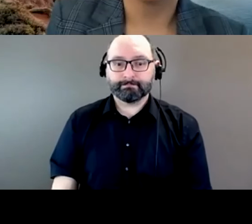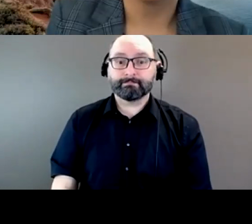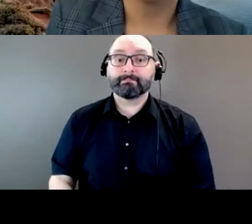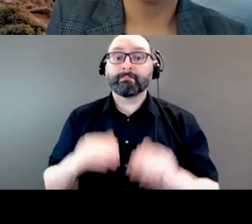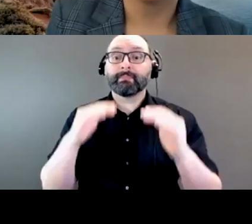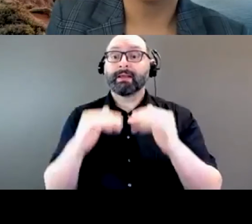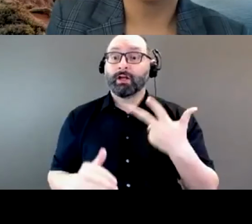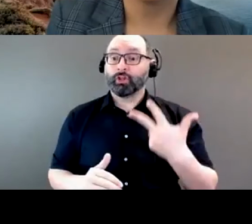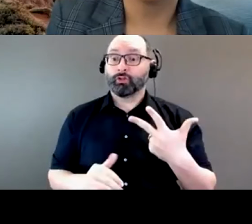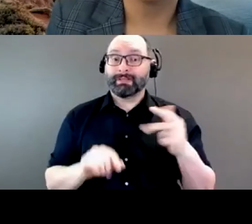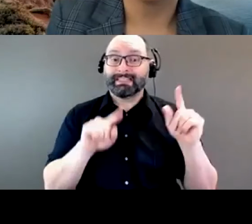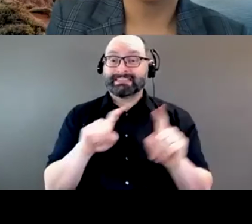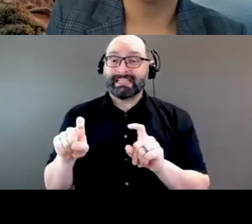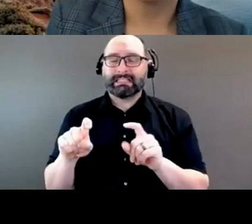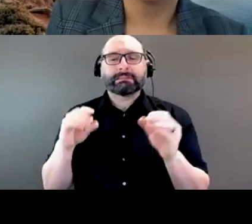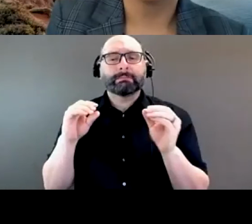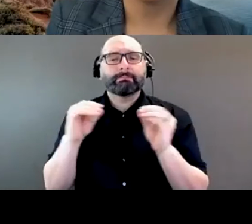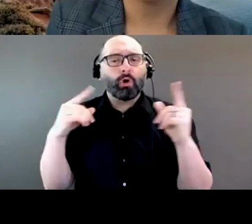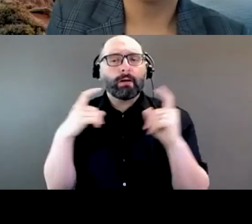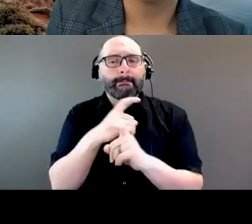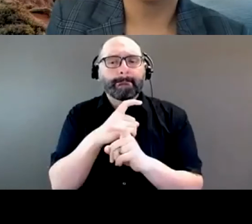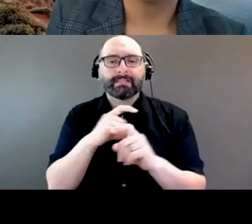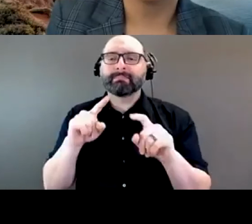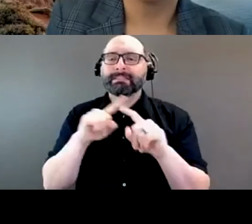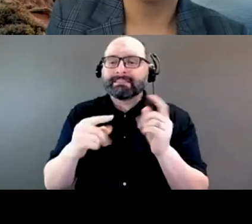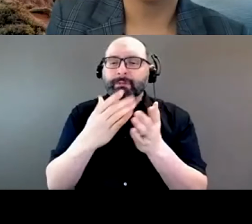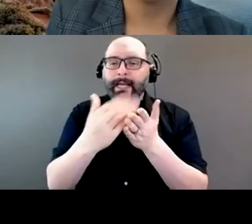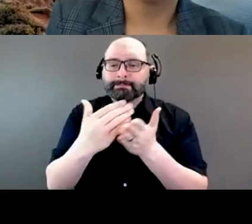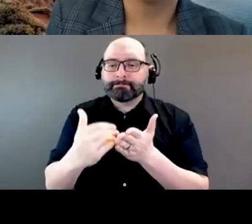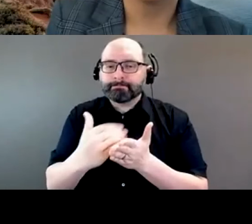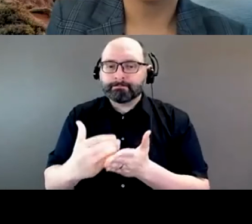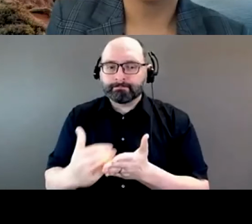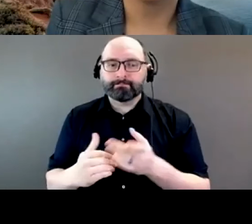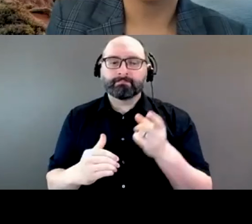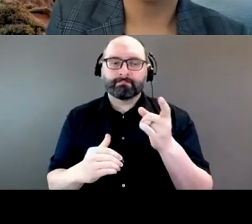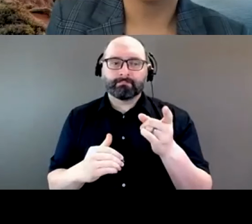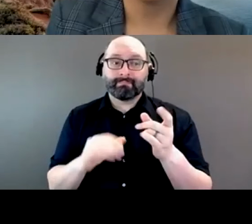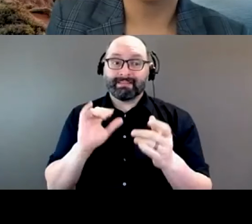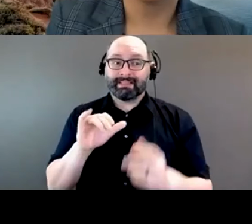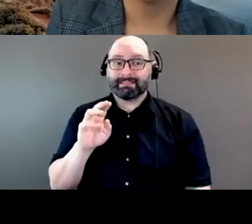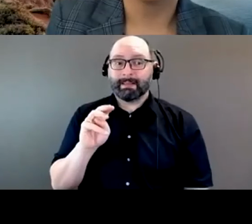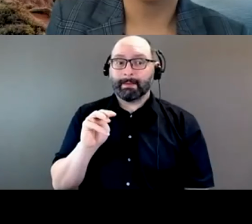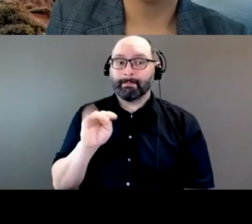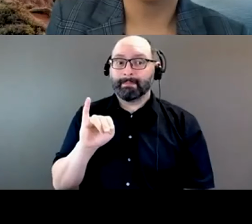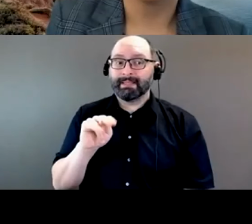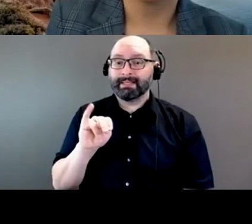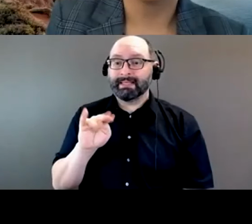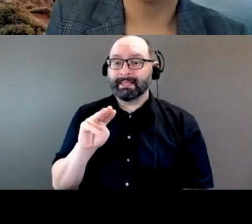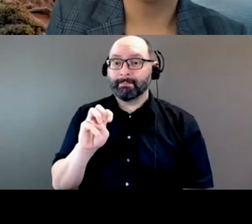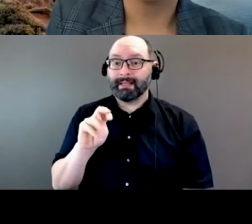three tests. They're a little bit more complex where they have different aspects, and this is the mini mental exam.